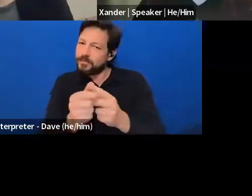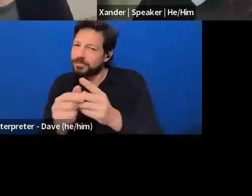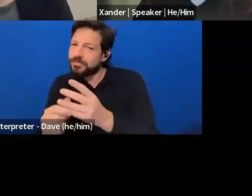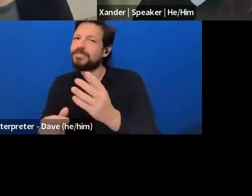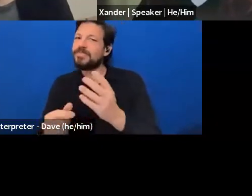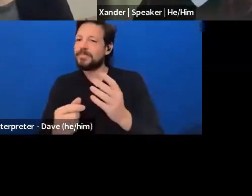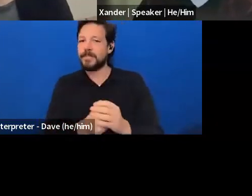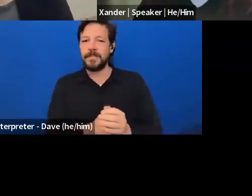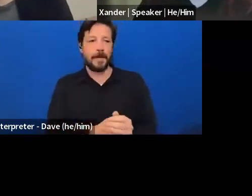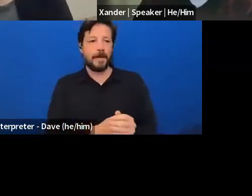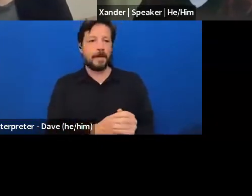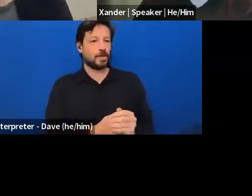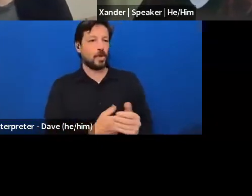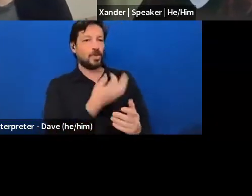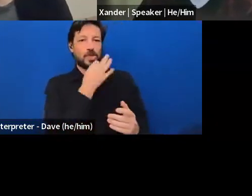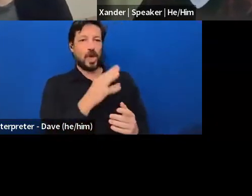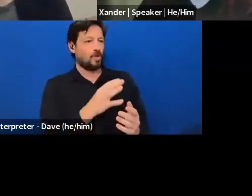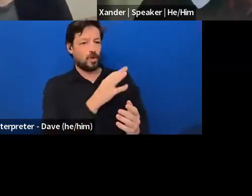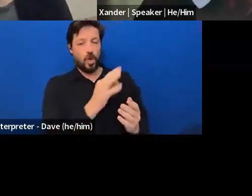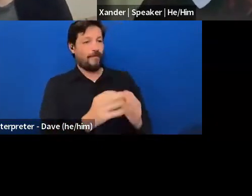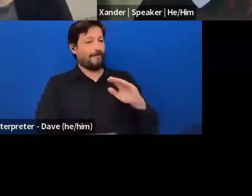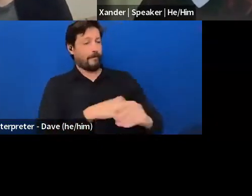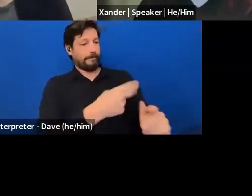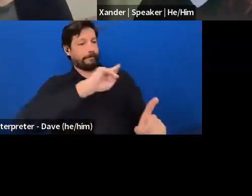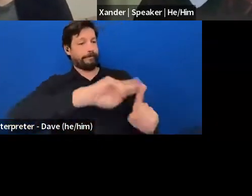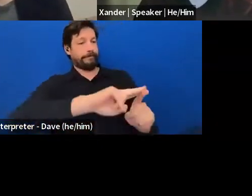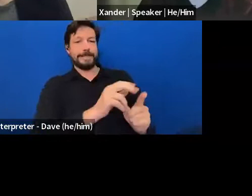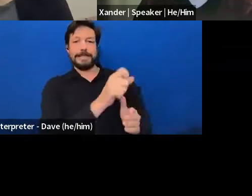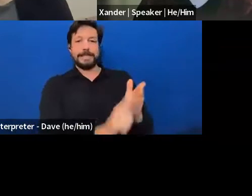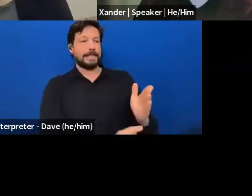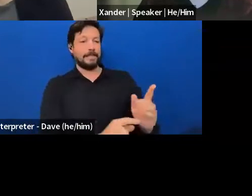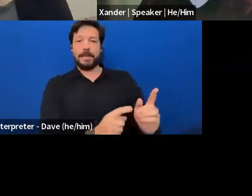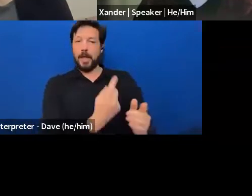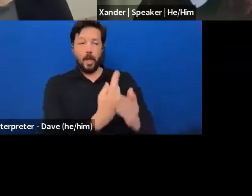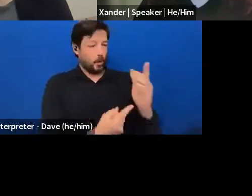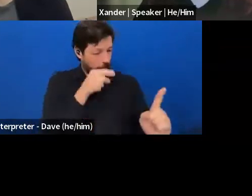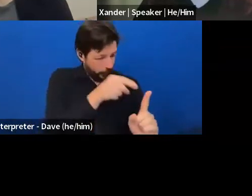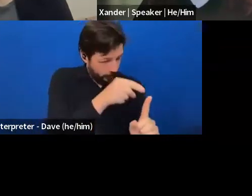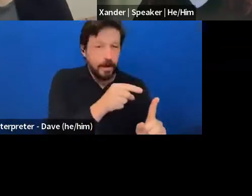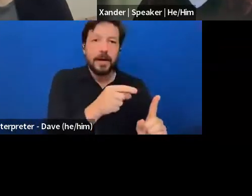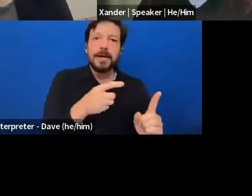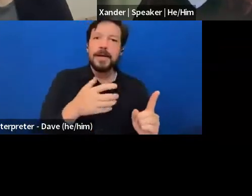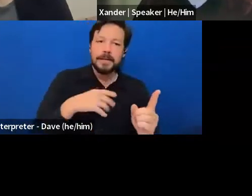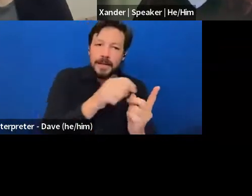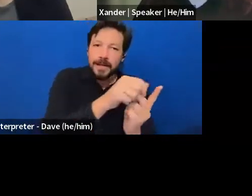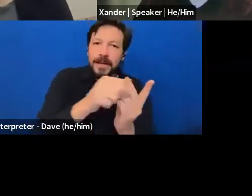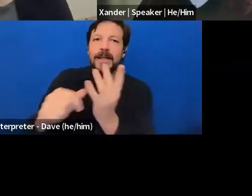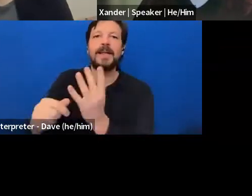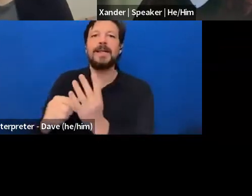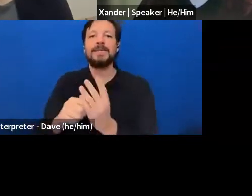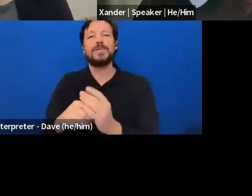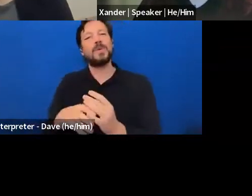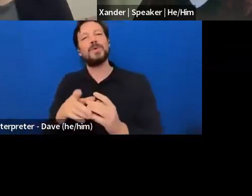child is more than their disability and needs the parent or the primary caregiver as much as an advocate and